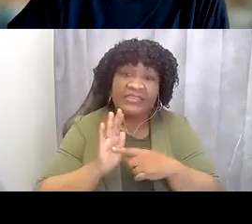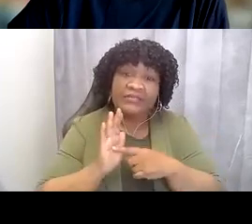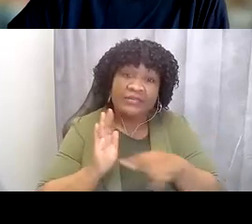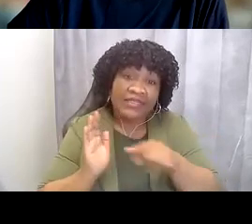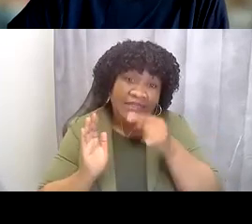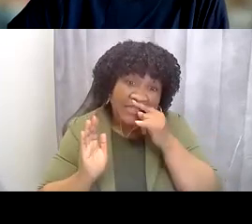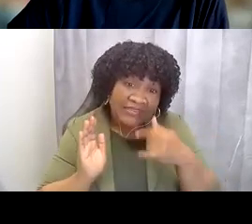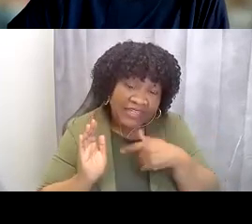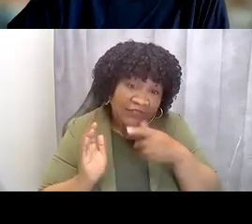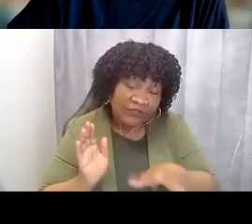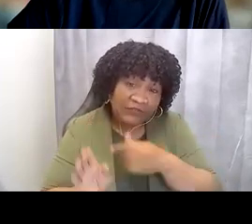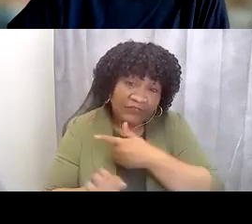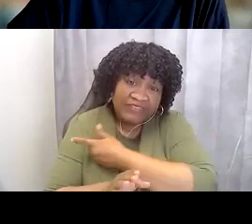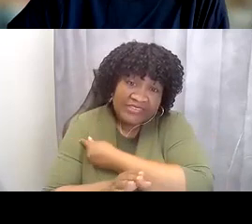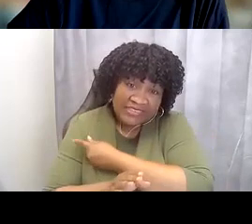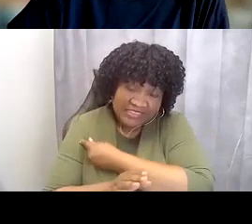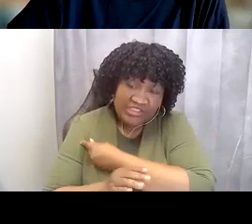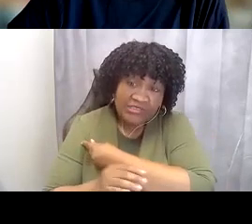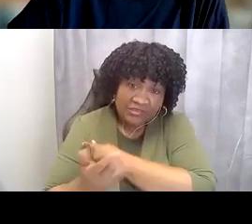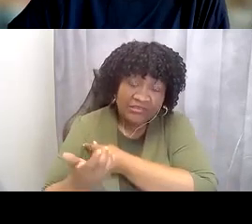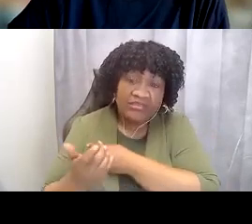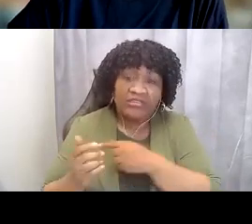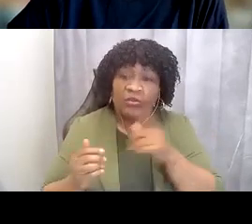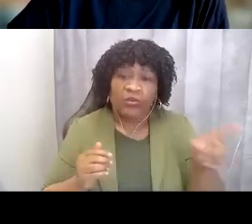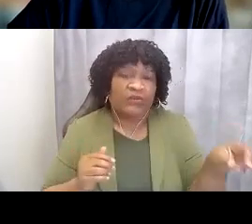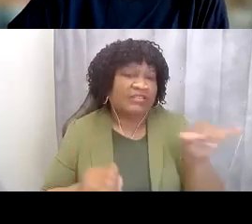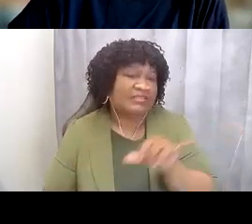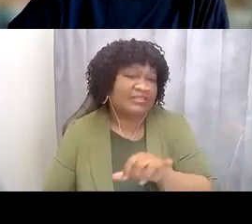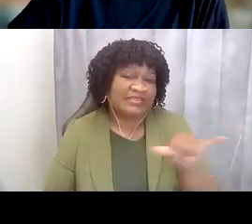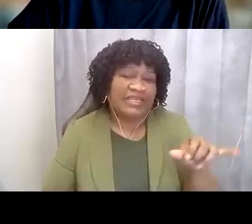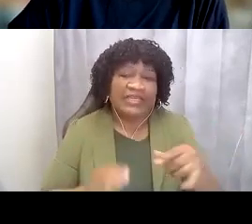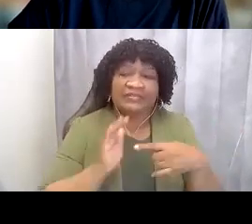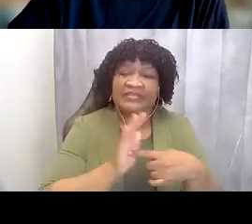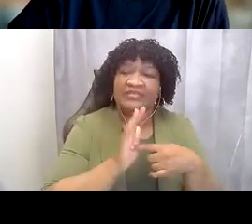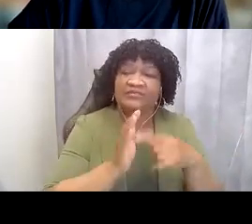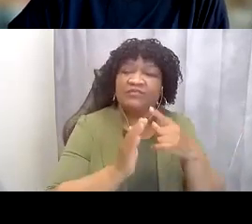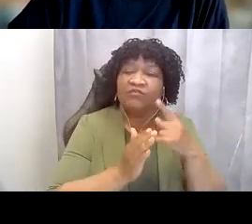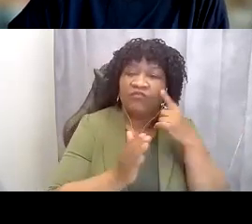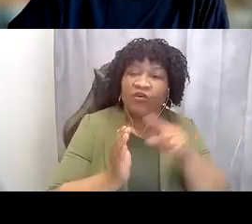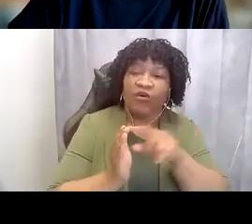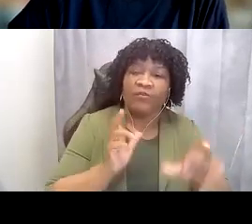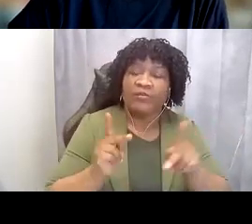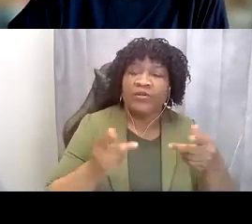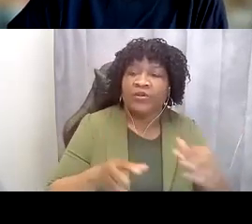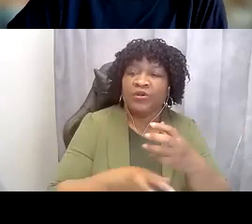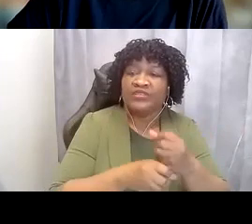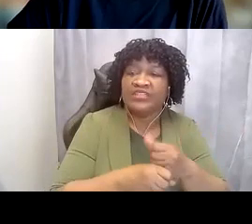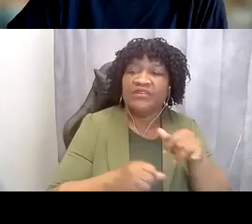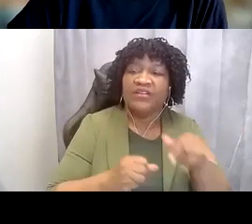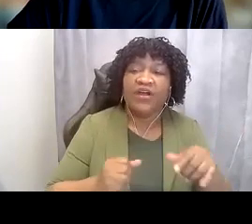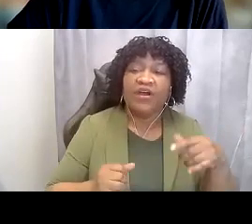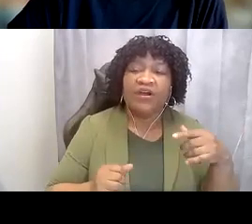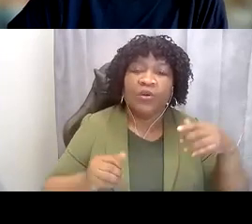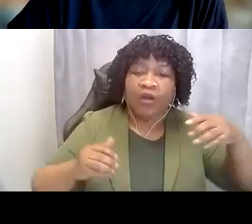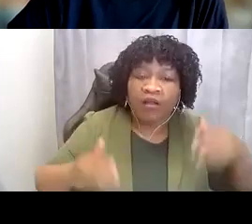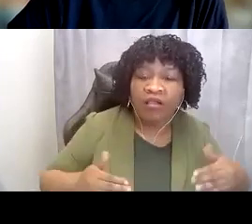were vaccinated were the same symptoms that folks had that received the placebo or who weren't